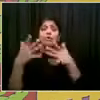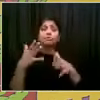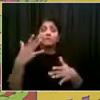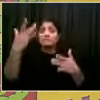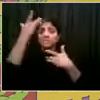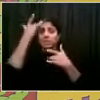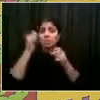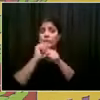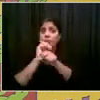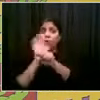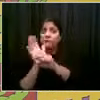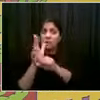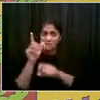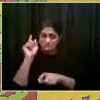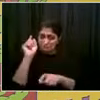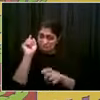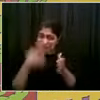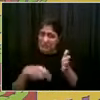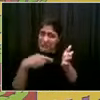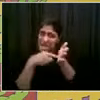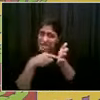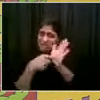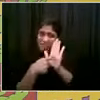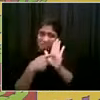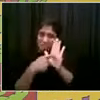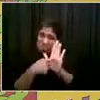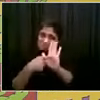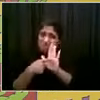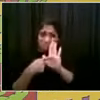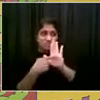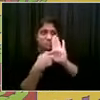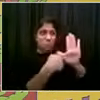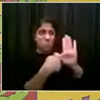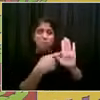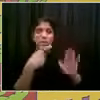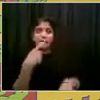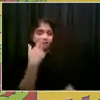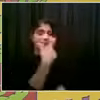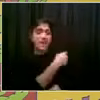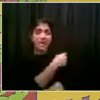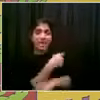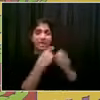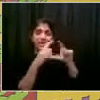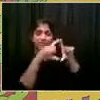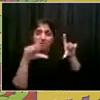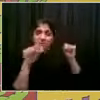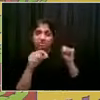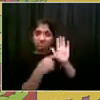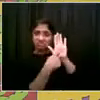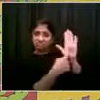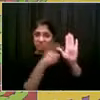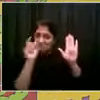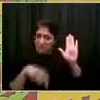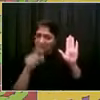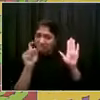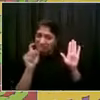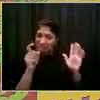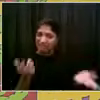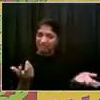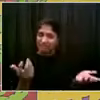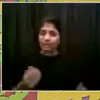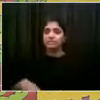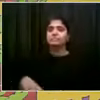months, trying to help people understand why decisions are made to protect everyone. And by the way, I give President